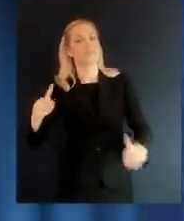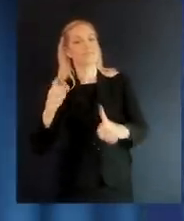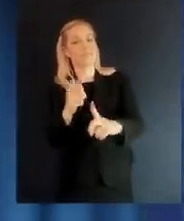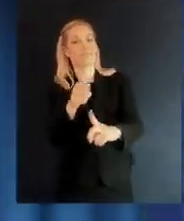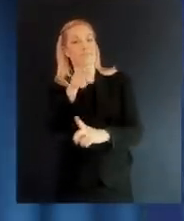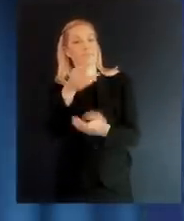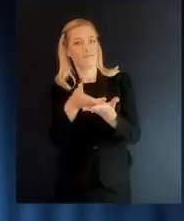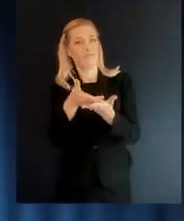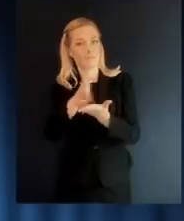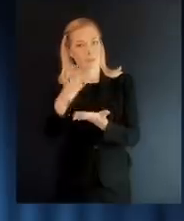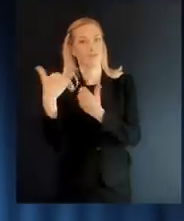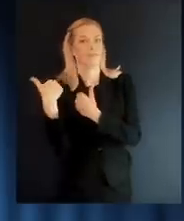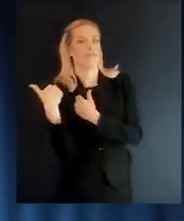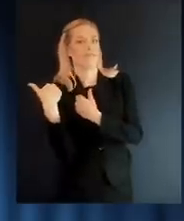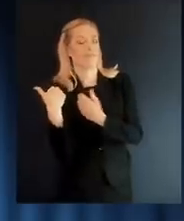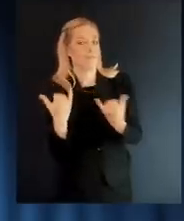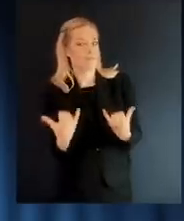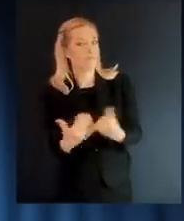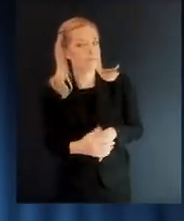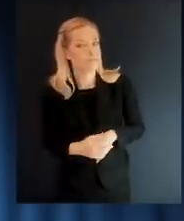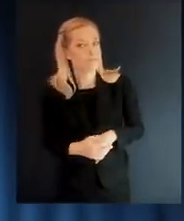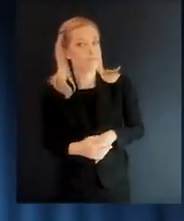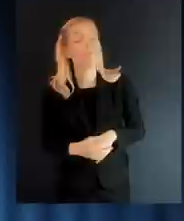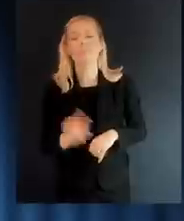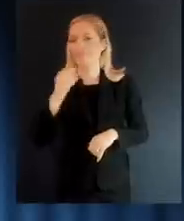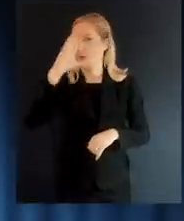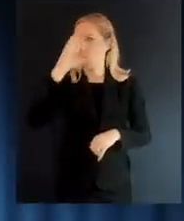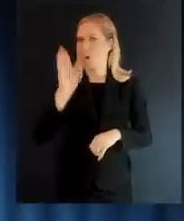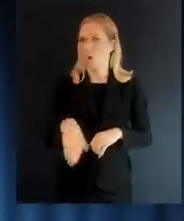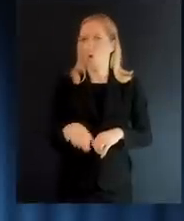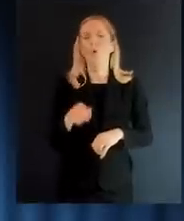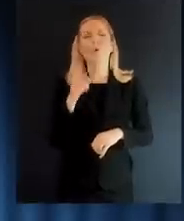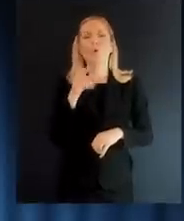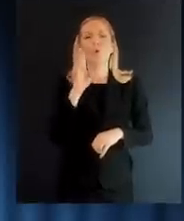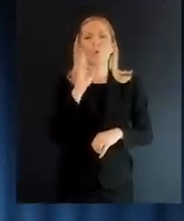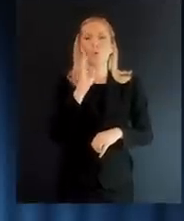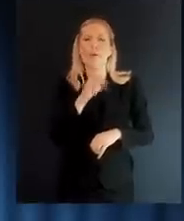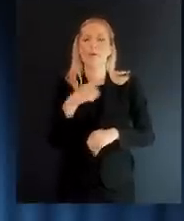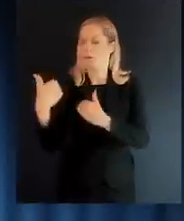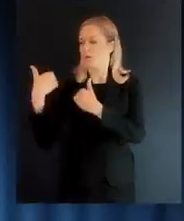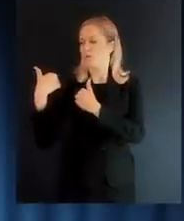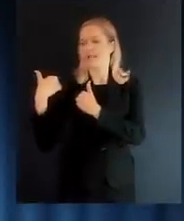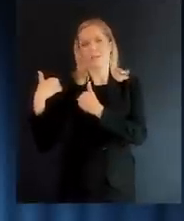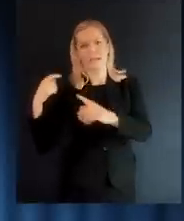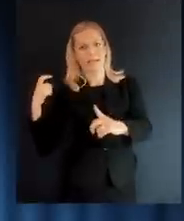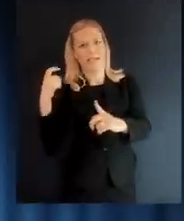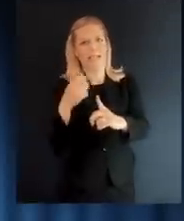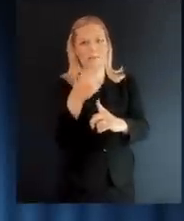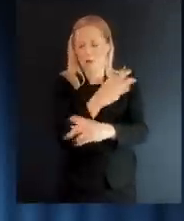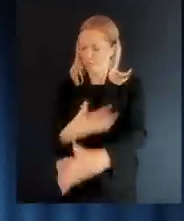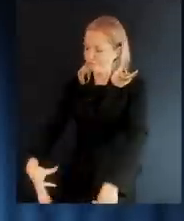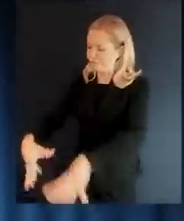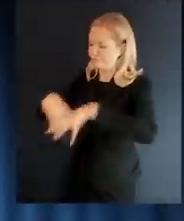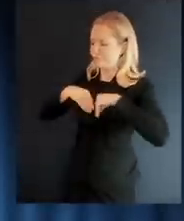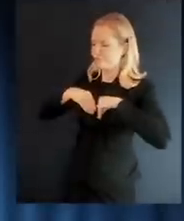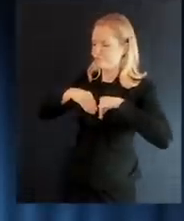curriculum. I know you will fulfill these responsibilities honorably and with